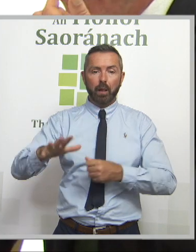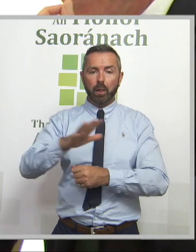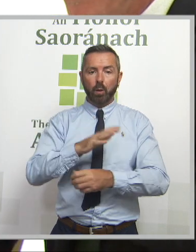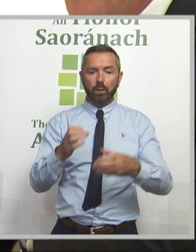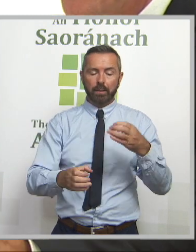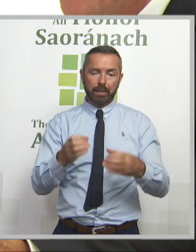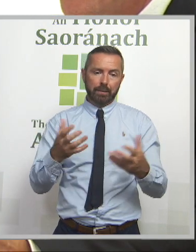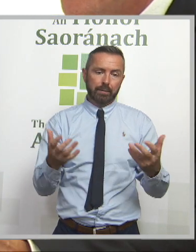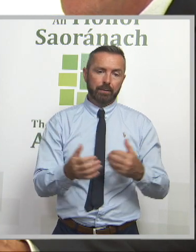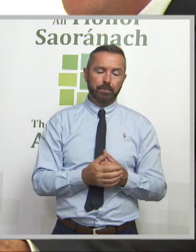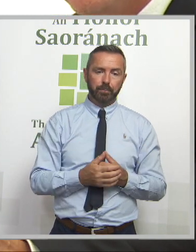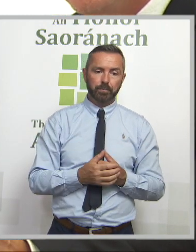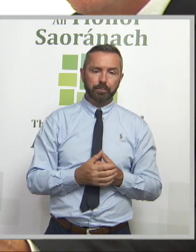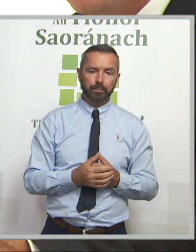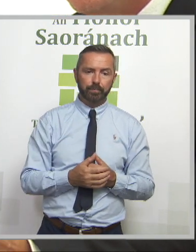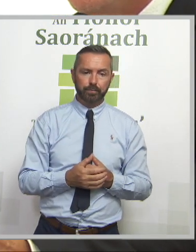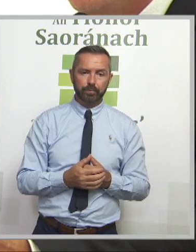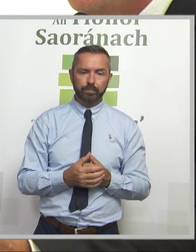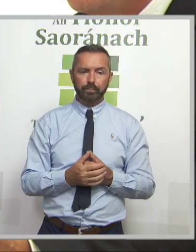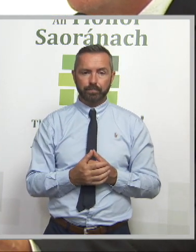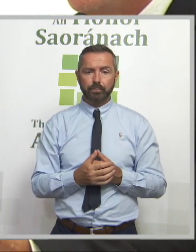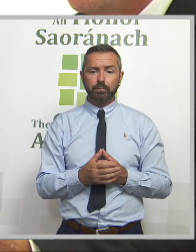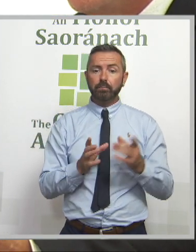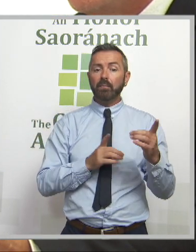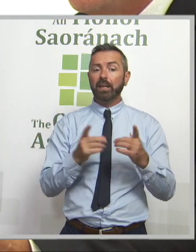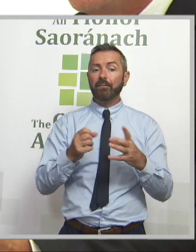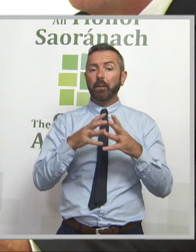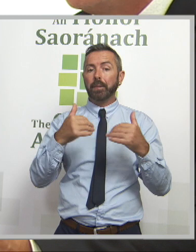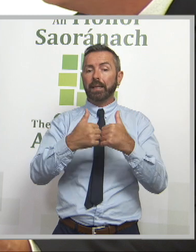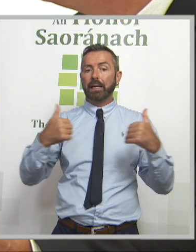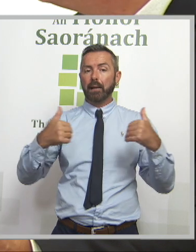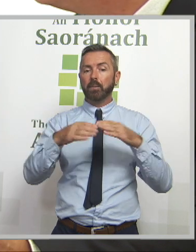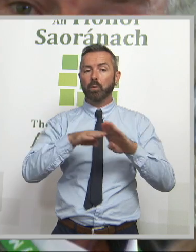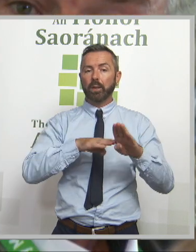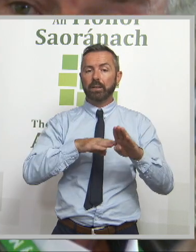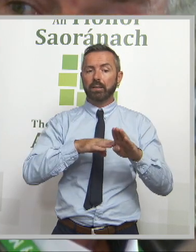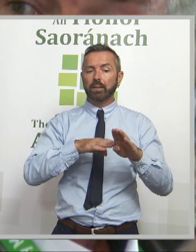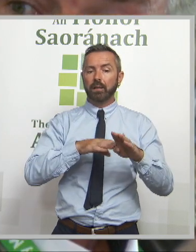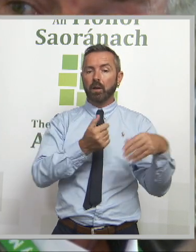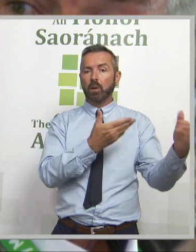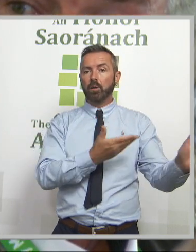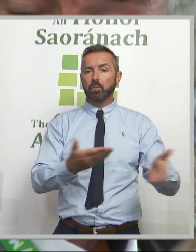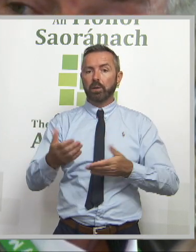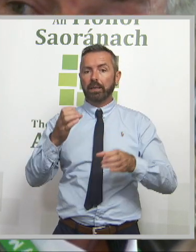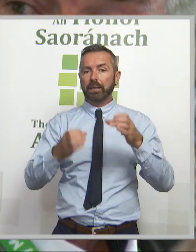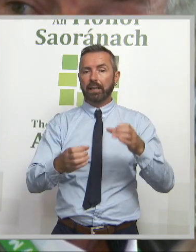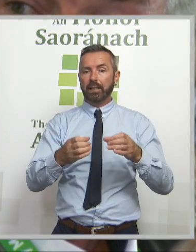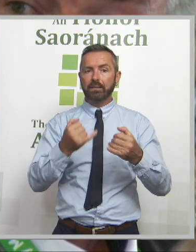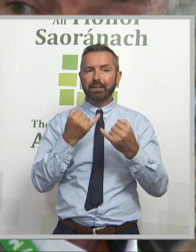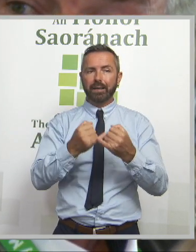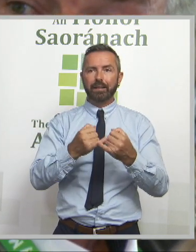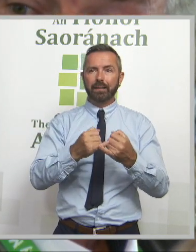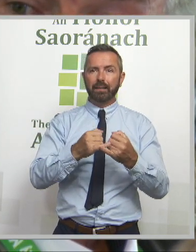So there had been a huge gap in the taking of cases for like hedgerow